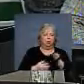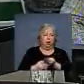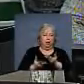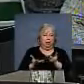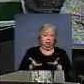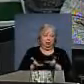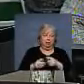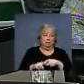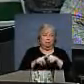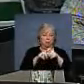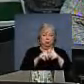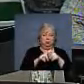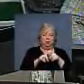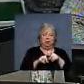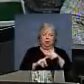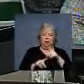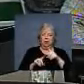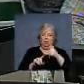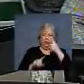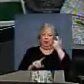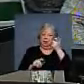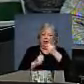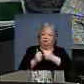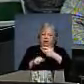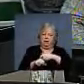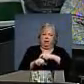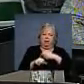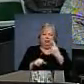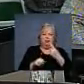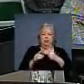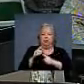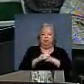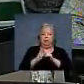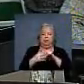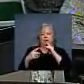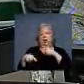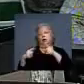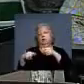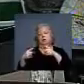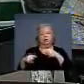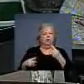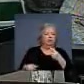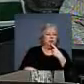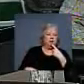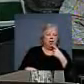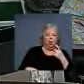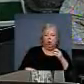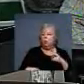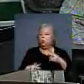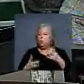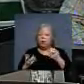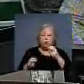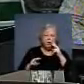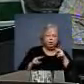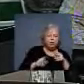because I can see every time we have something that's controversial, someone coming up and saying, I want to look at a traffic study